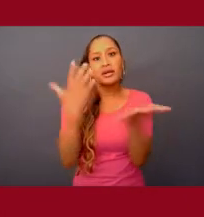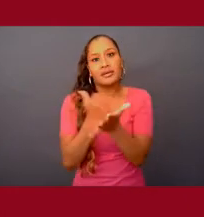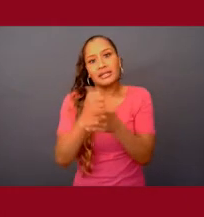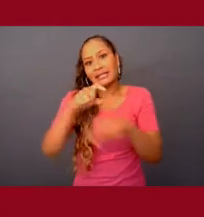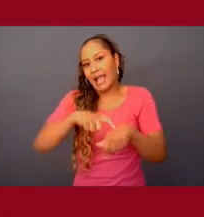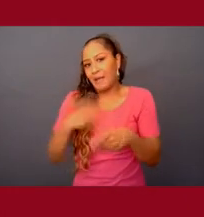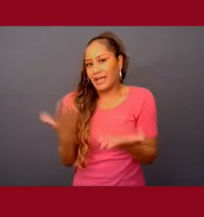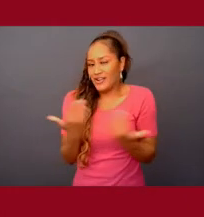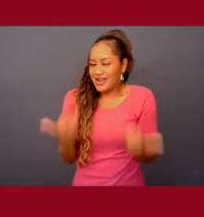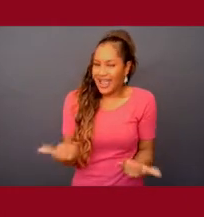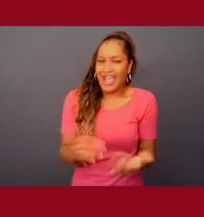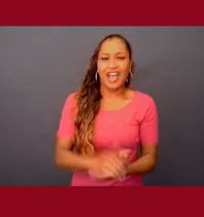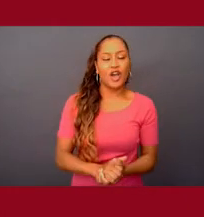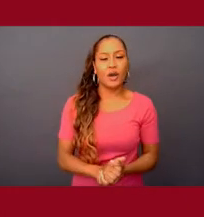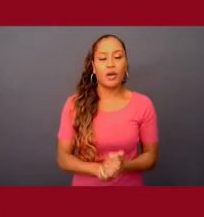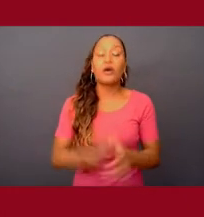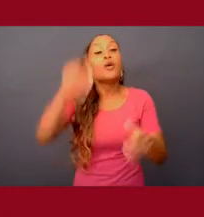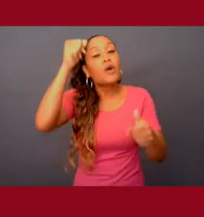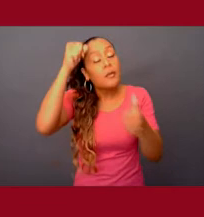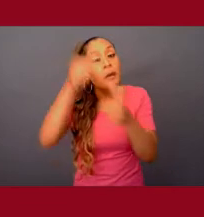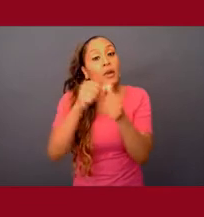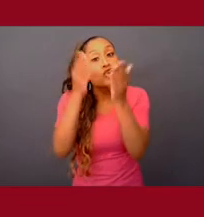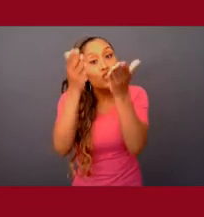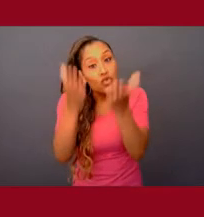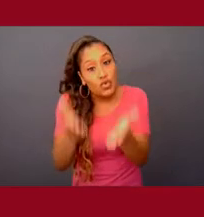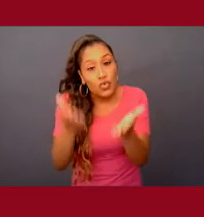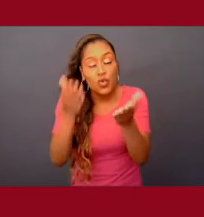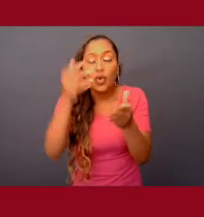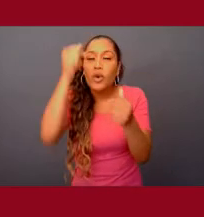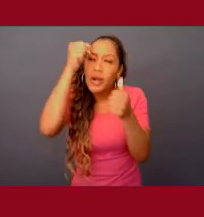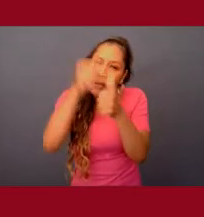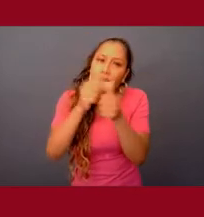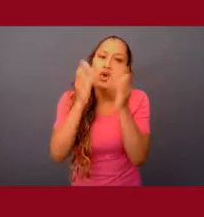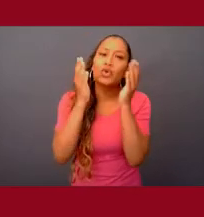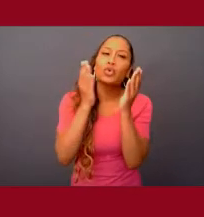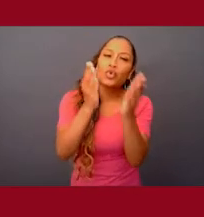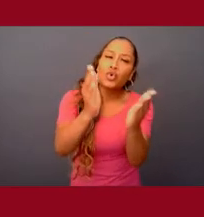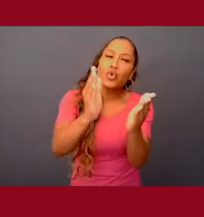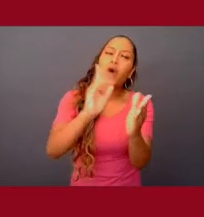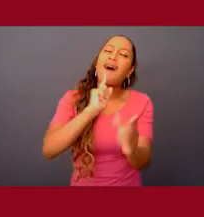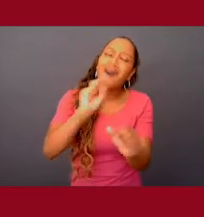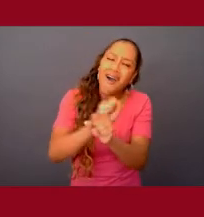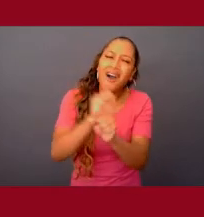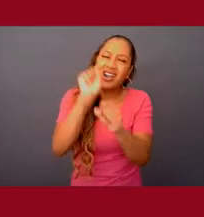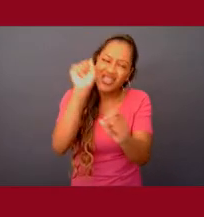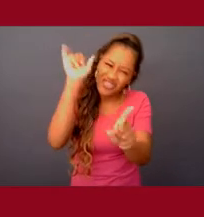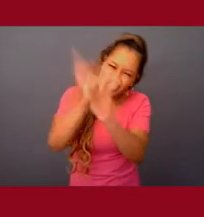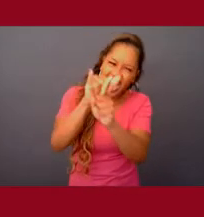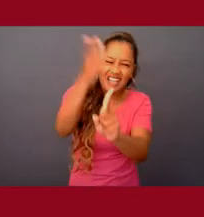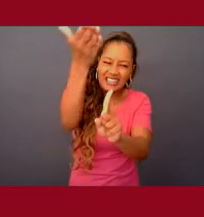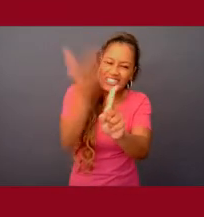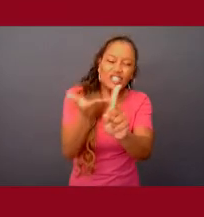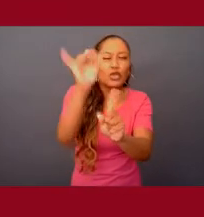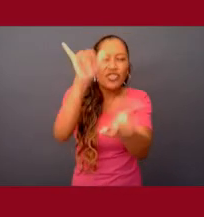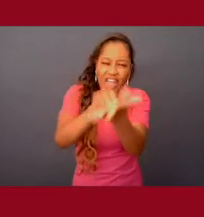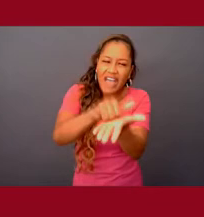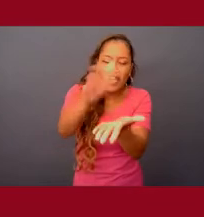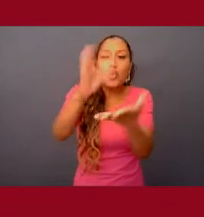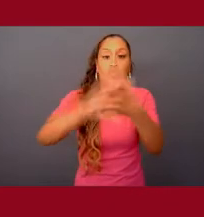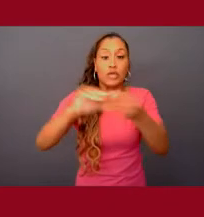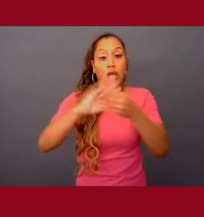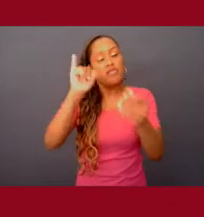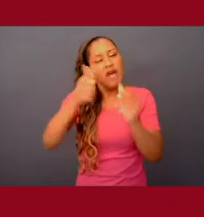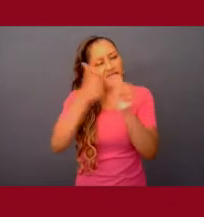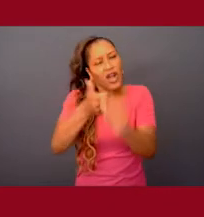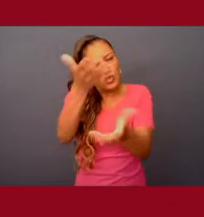here, right now. Just remember that you are. Remember that you are. You are it. You are whatever you say you are, and you're